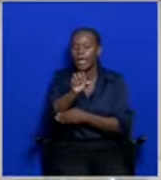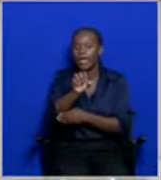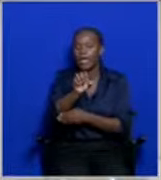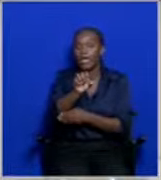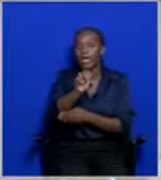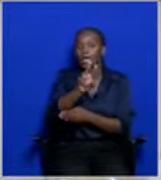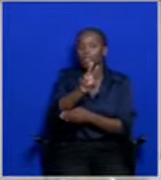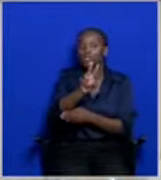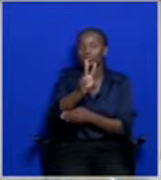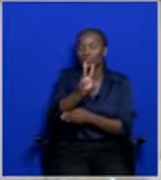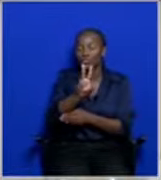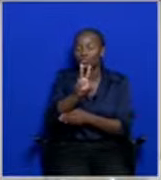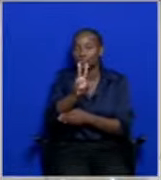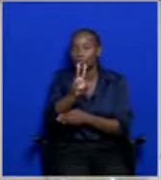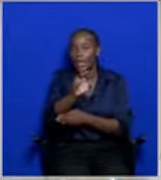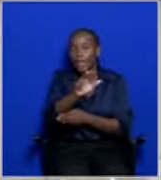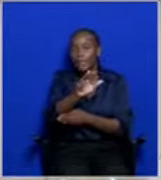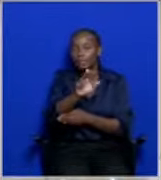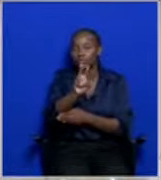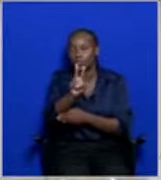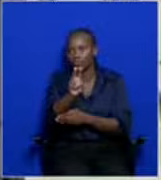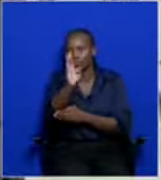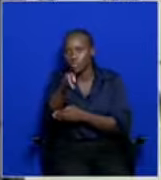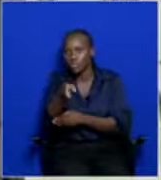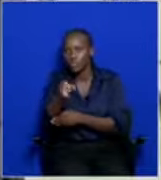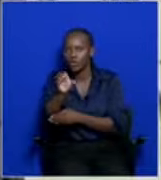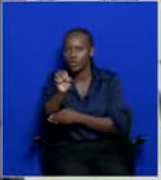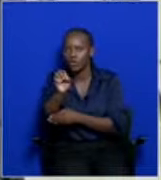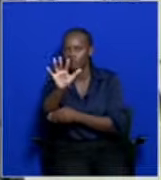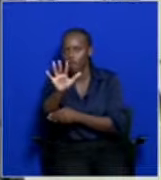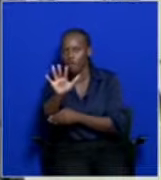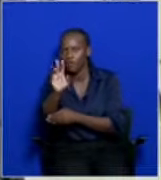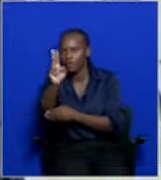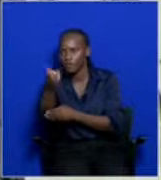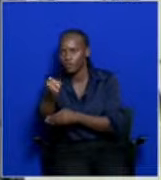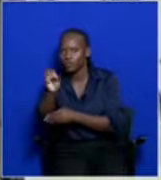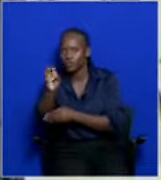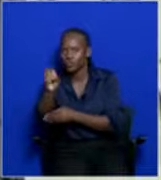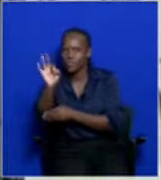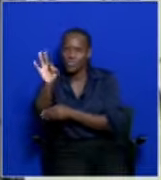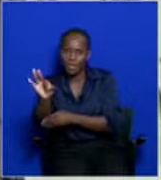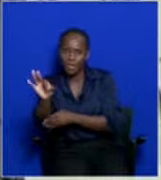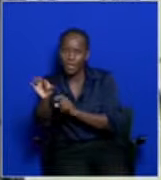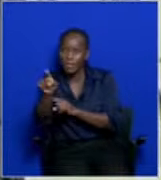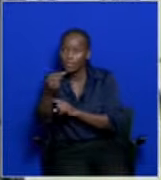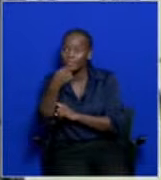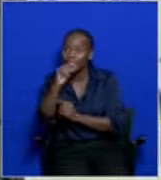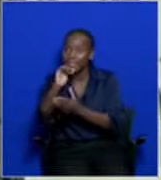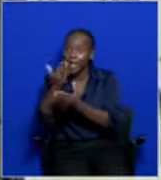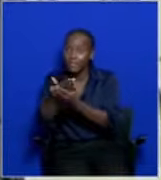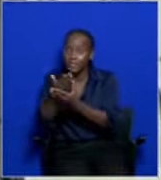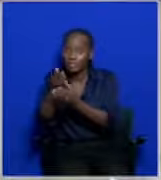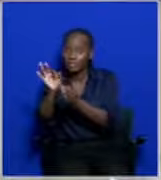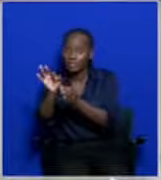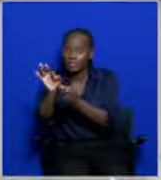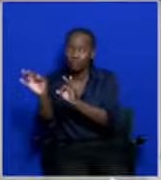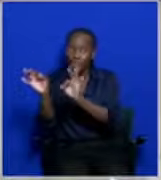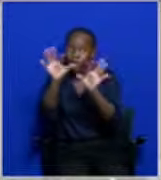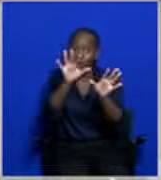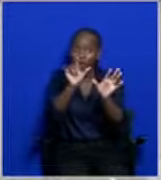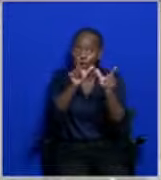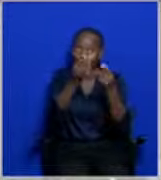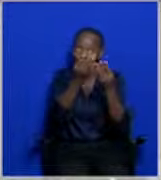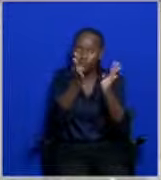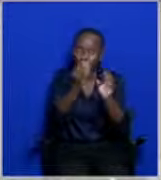and you say this case was not referred to in the commission. Yes. You have attached STLM